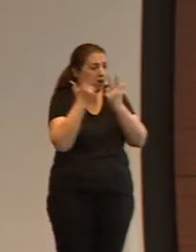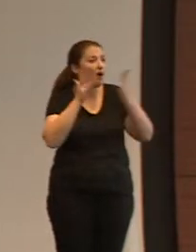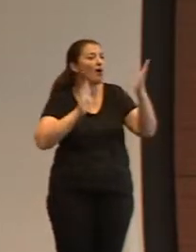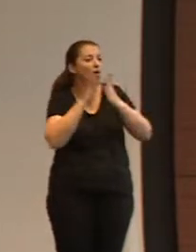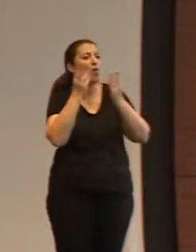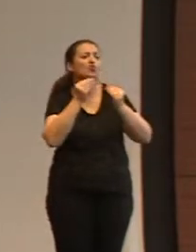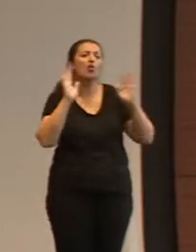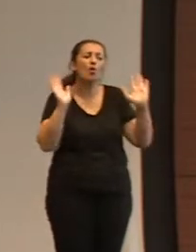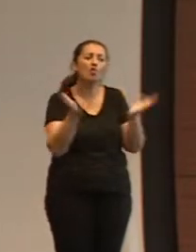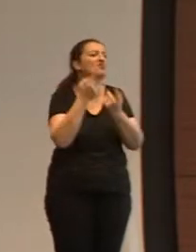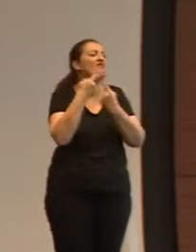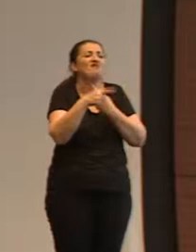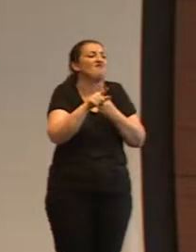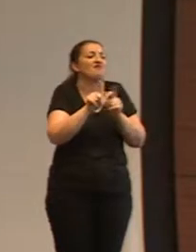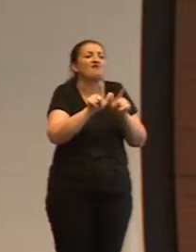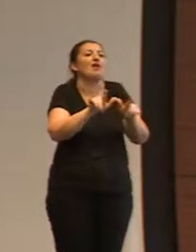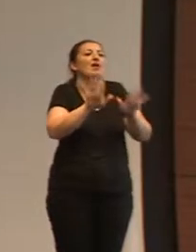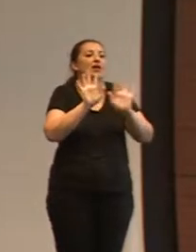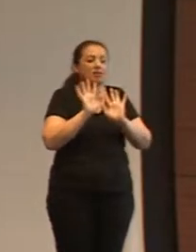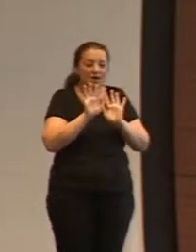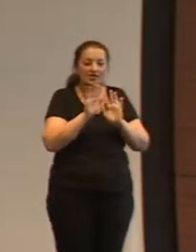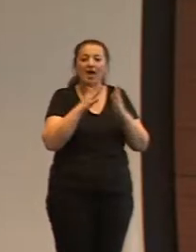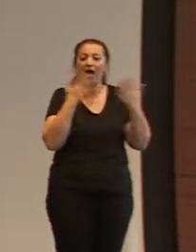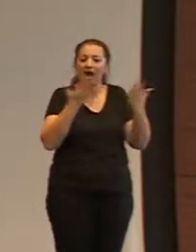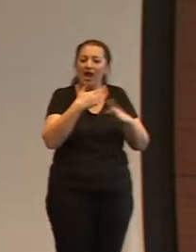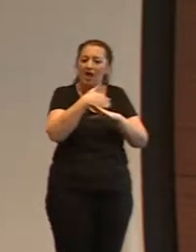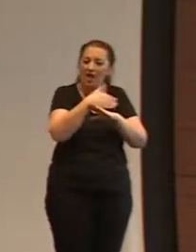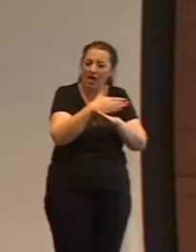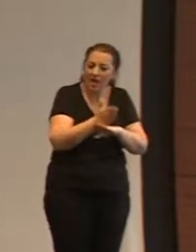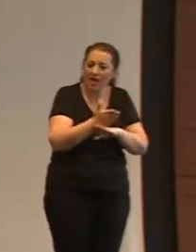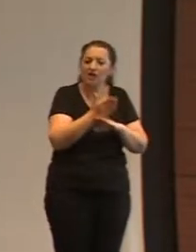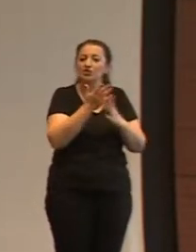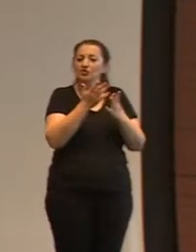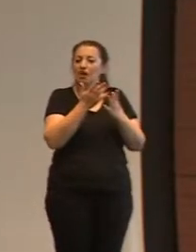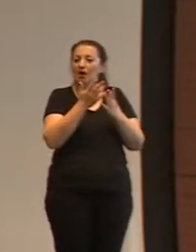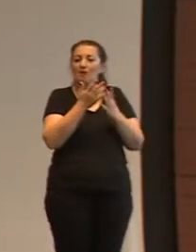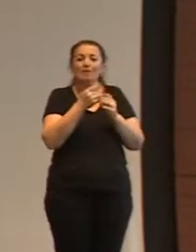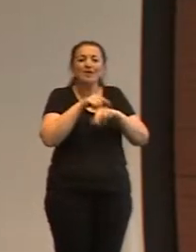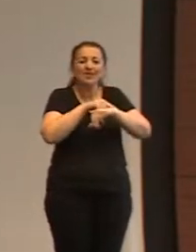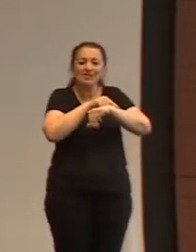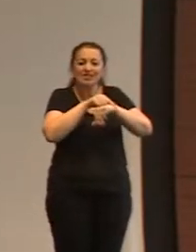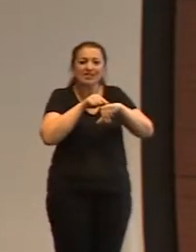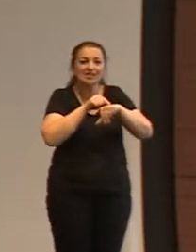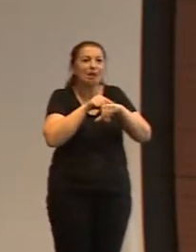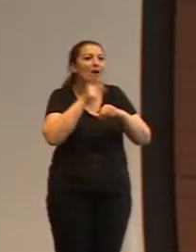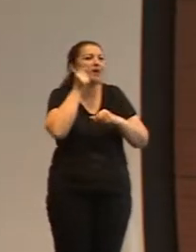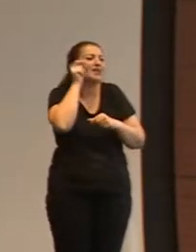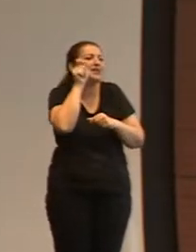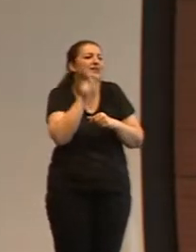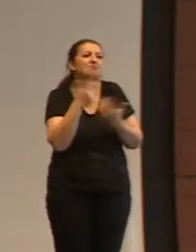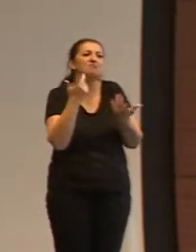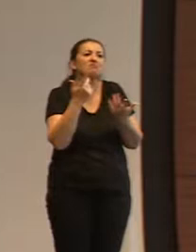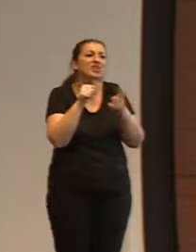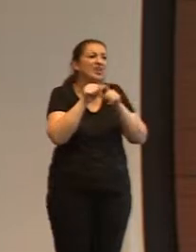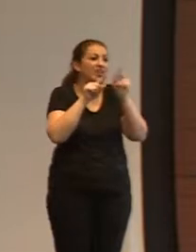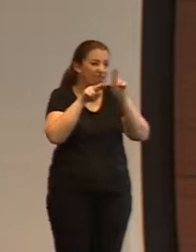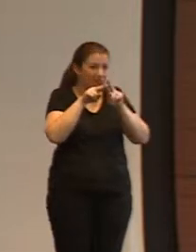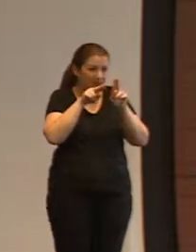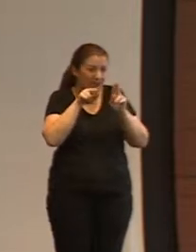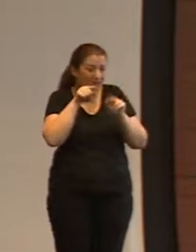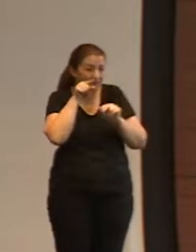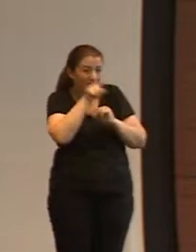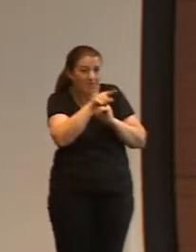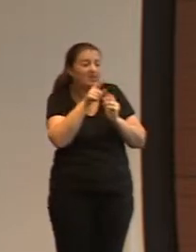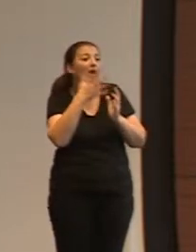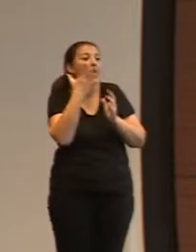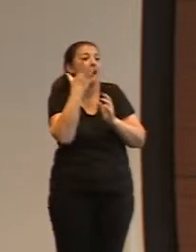why the entire establishment is against uh blockchain but that doesn't matter at all